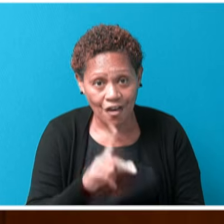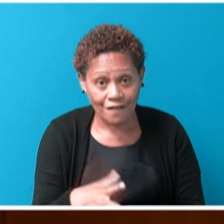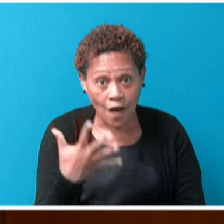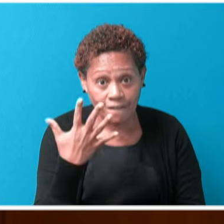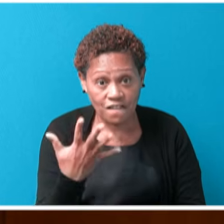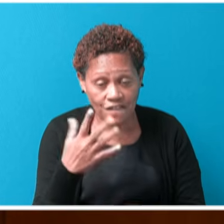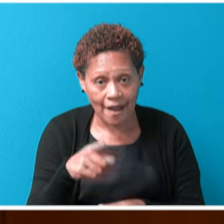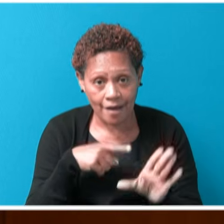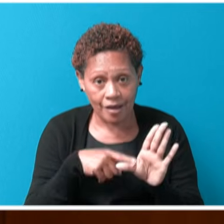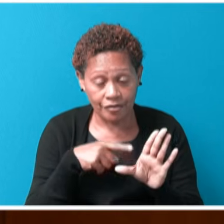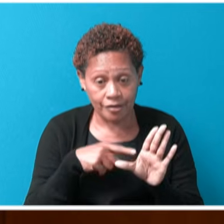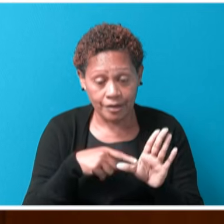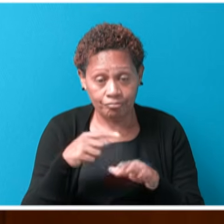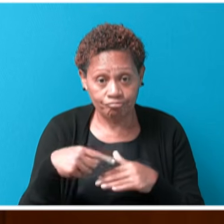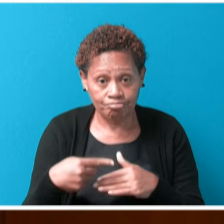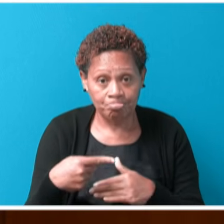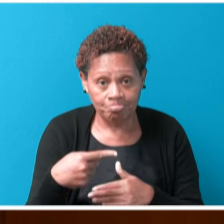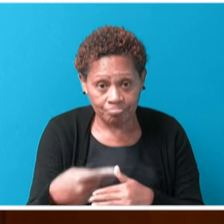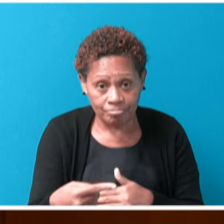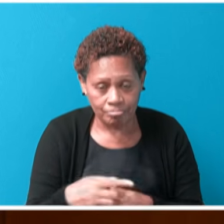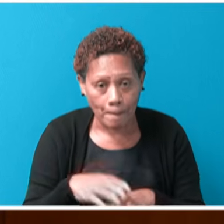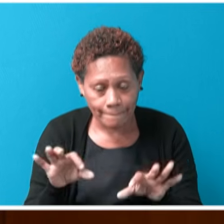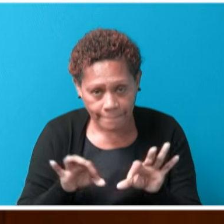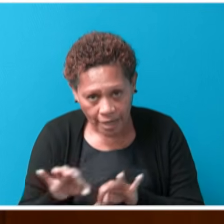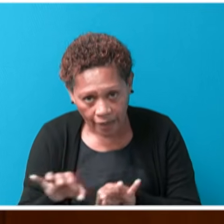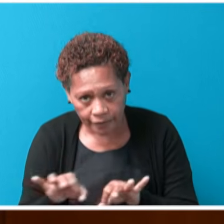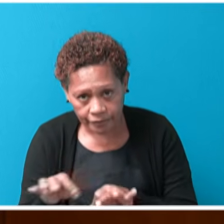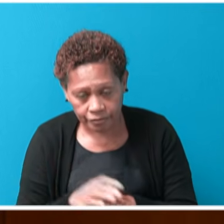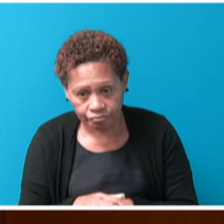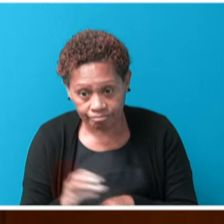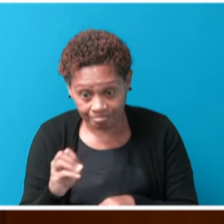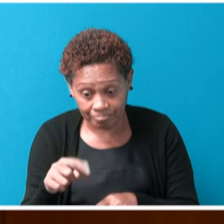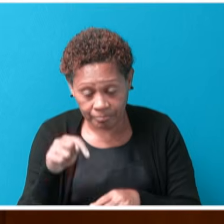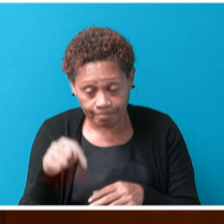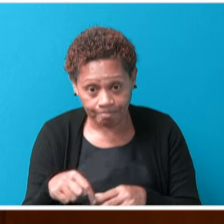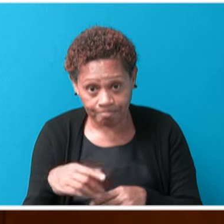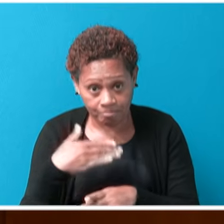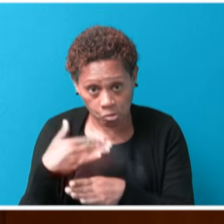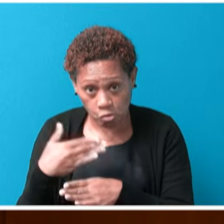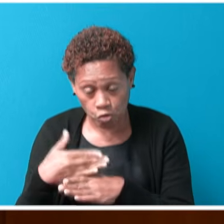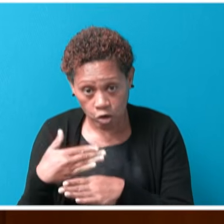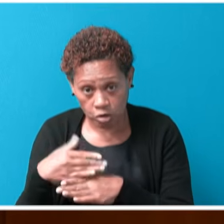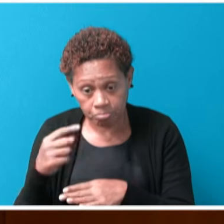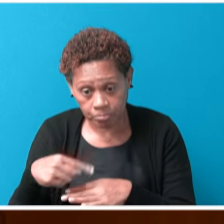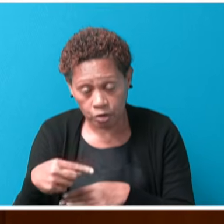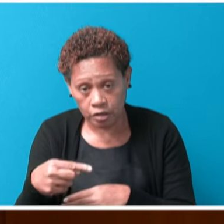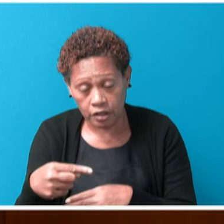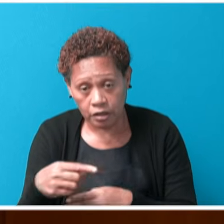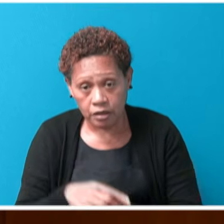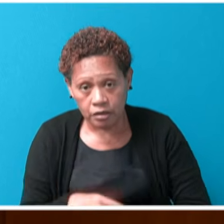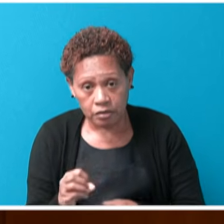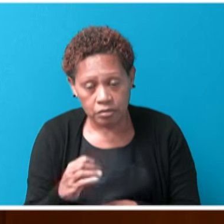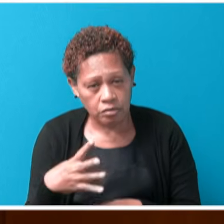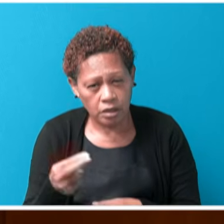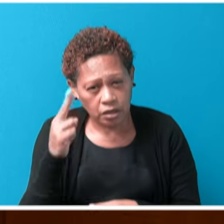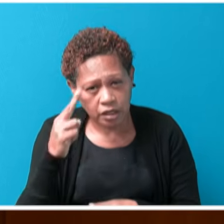strategic human resource plan. This forward-looking framework will align human capital development with national